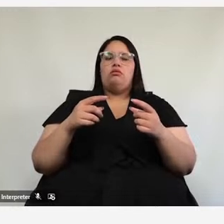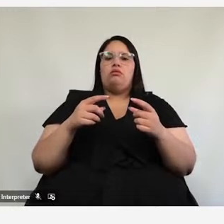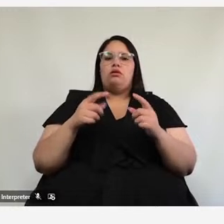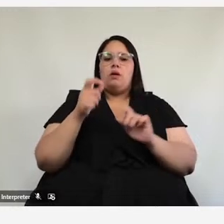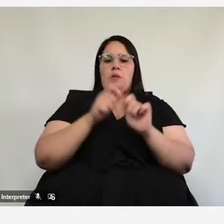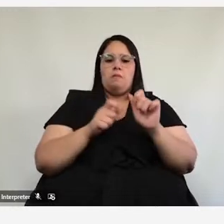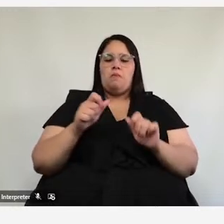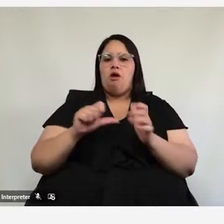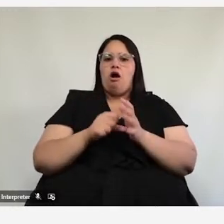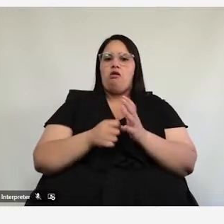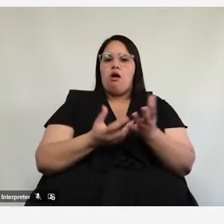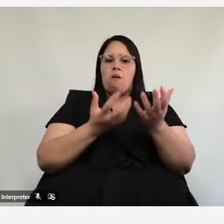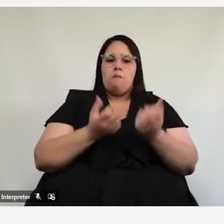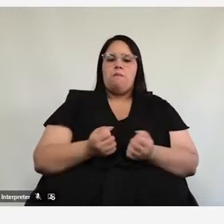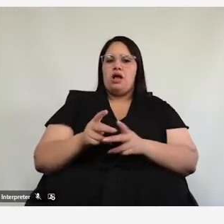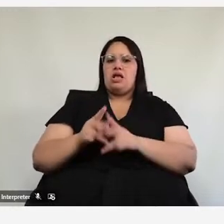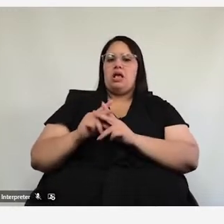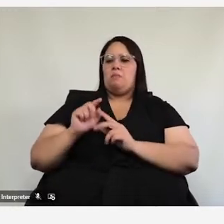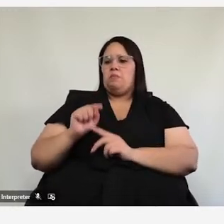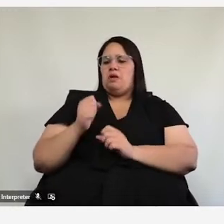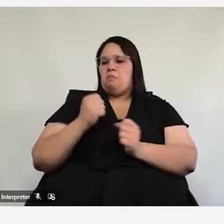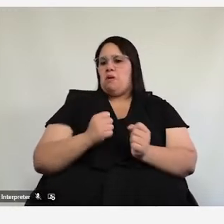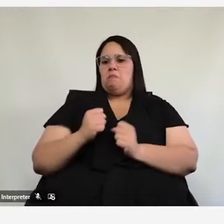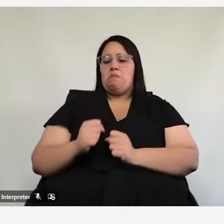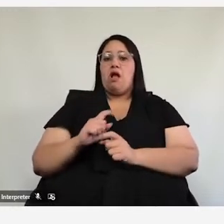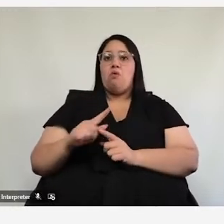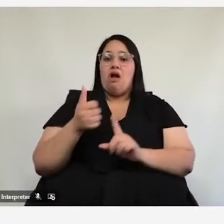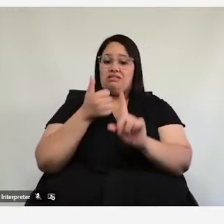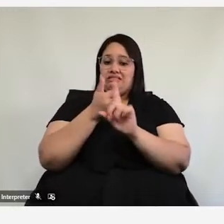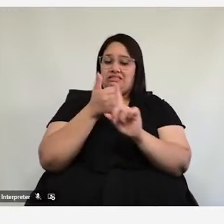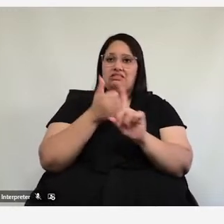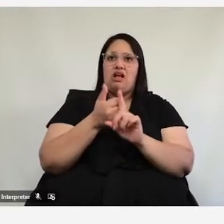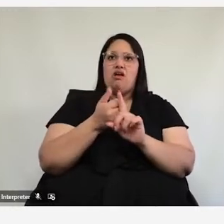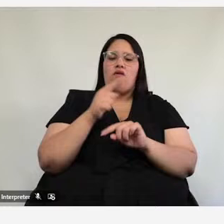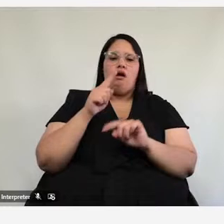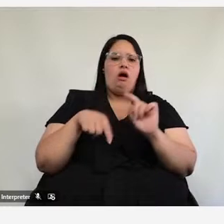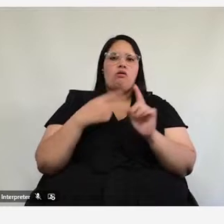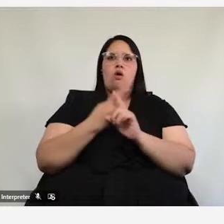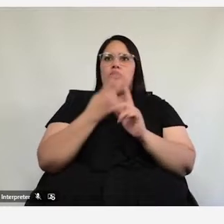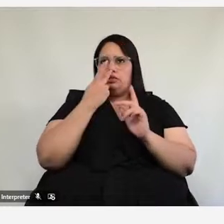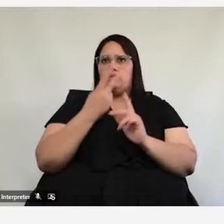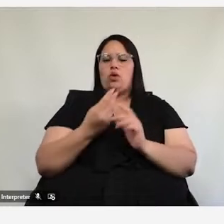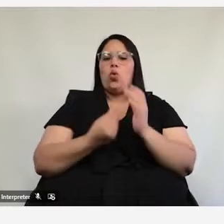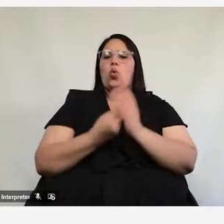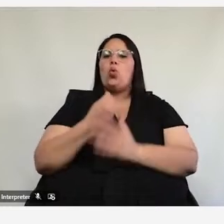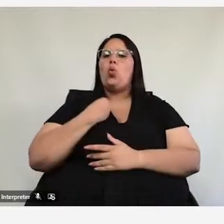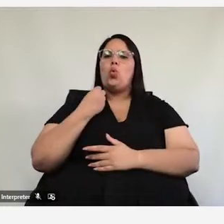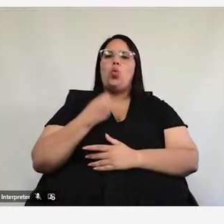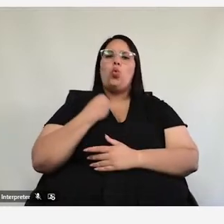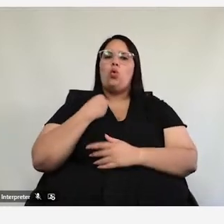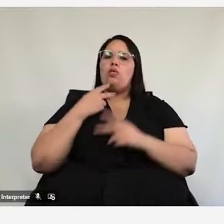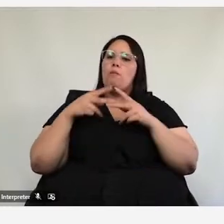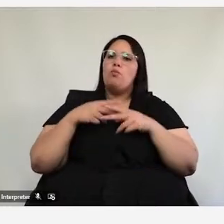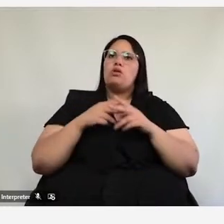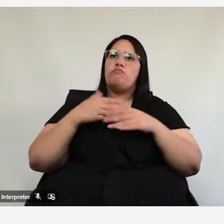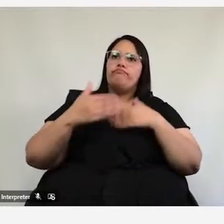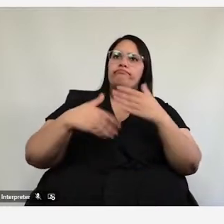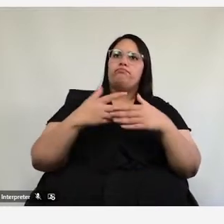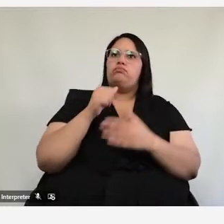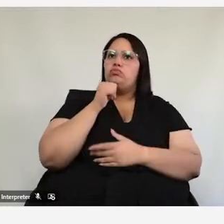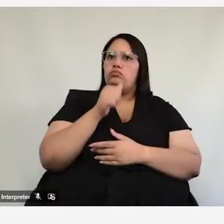recipients, because that on its own shows that our youth is not productive enough due to